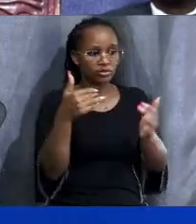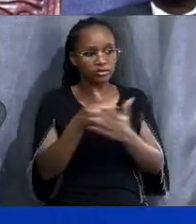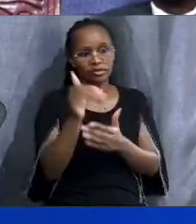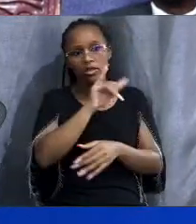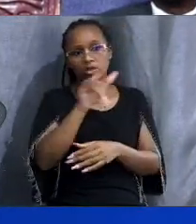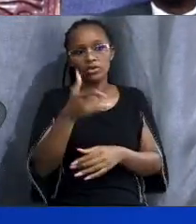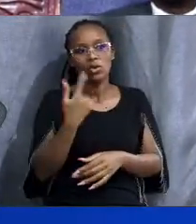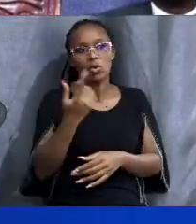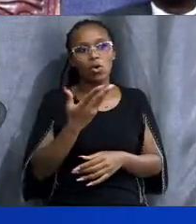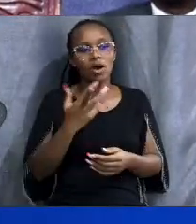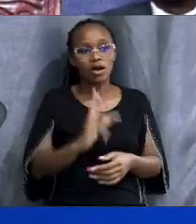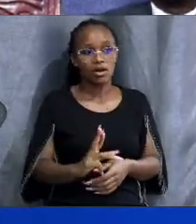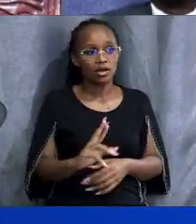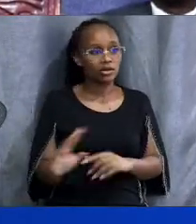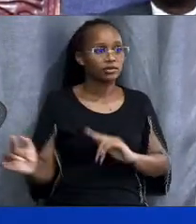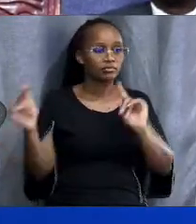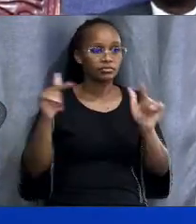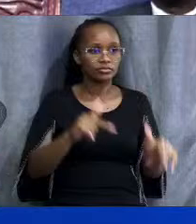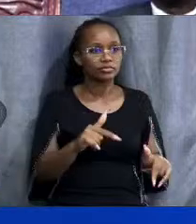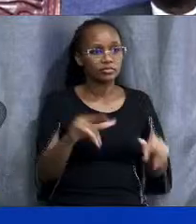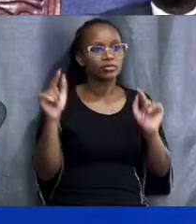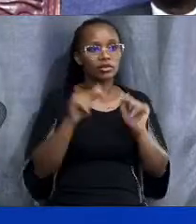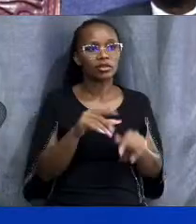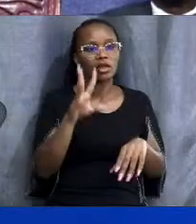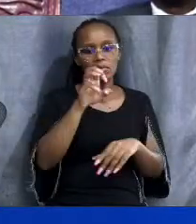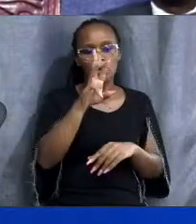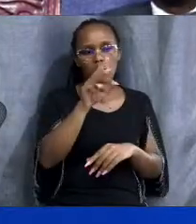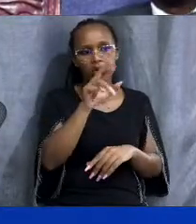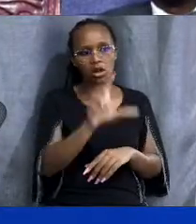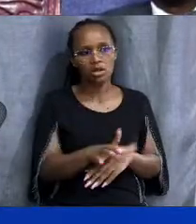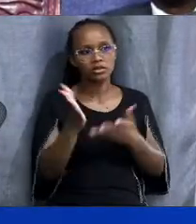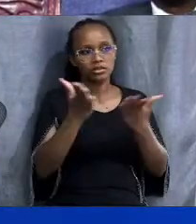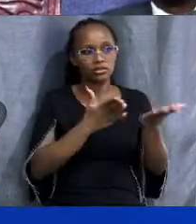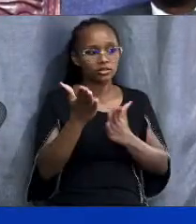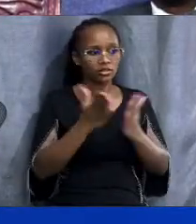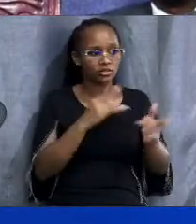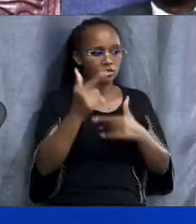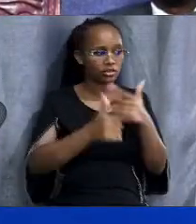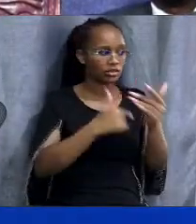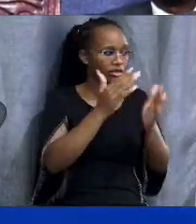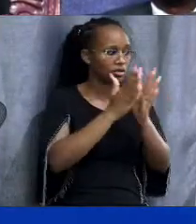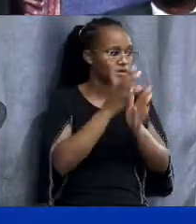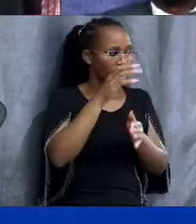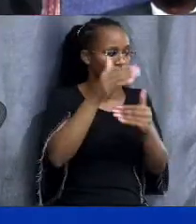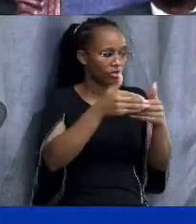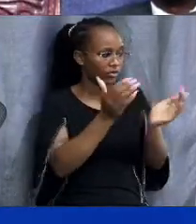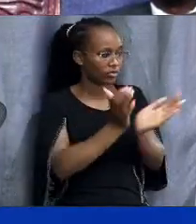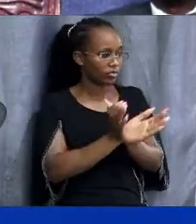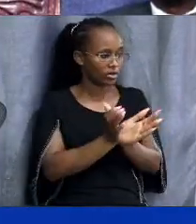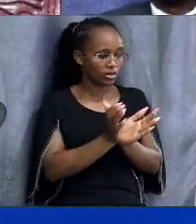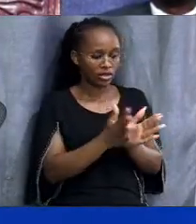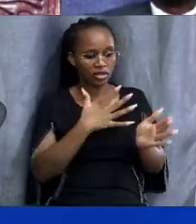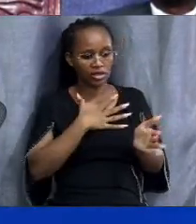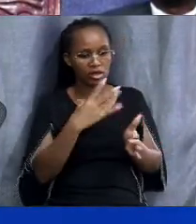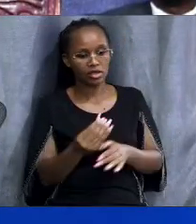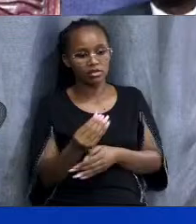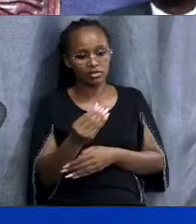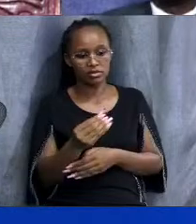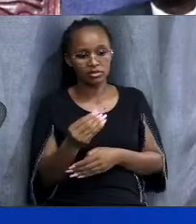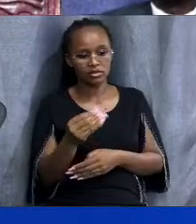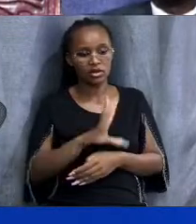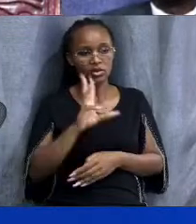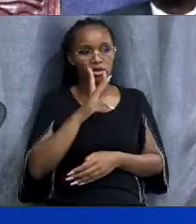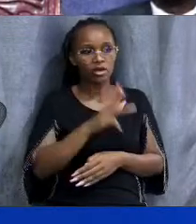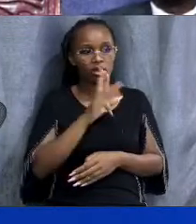wote ambao wamekuja for this memorial service. Continue praying for the families. And